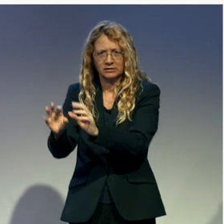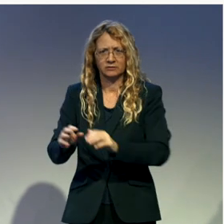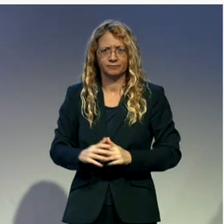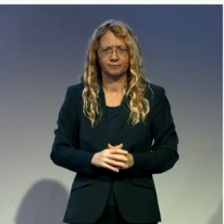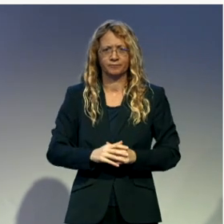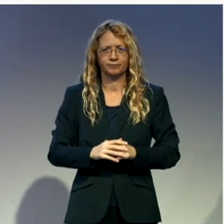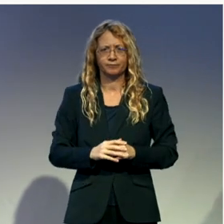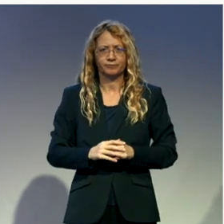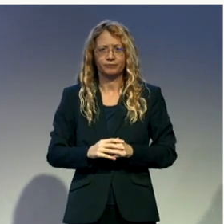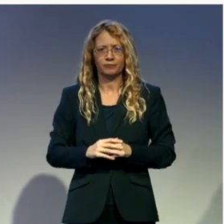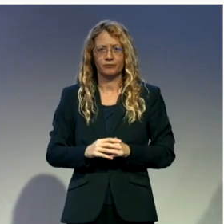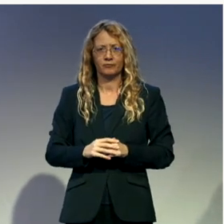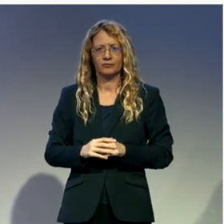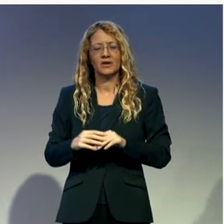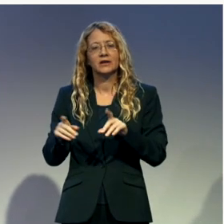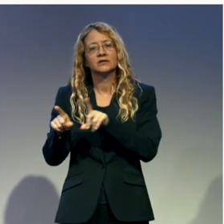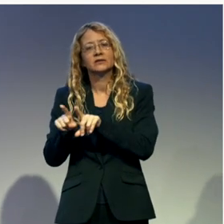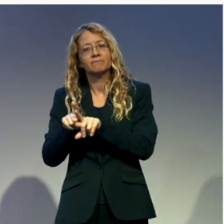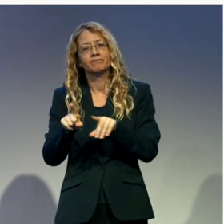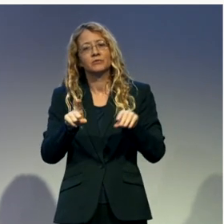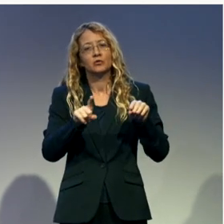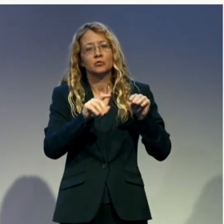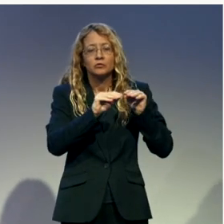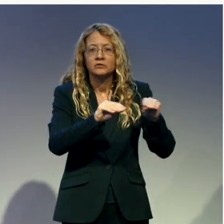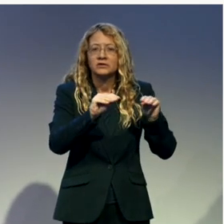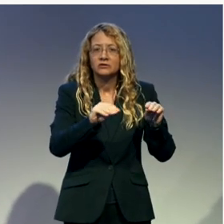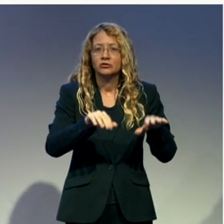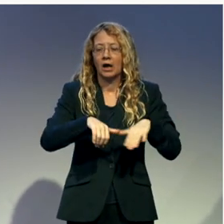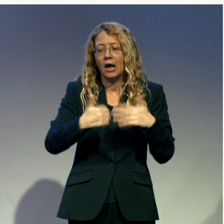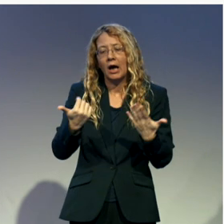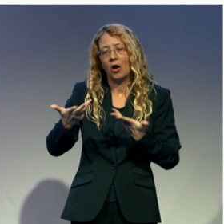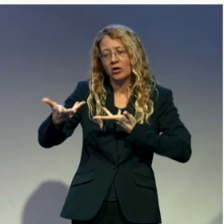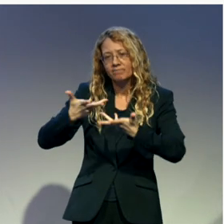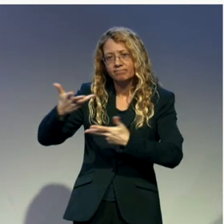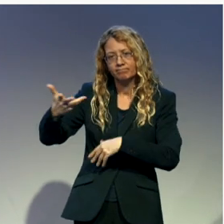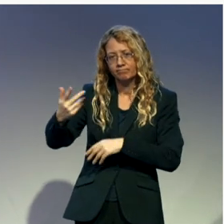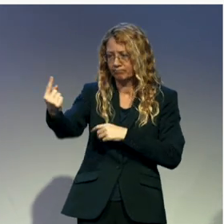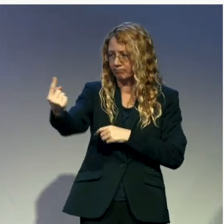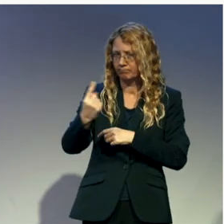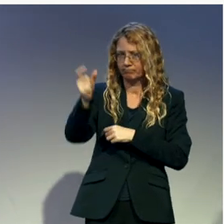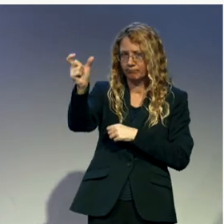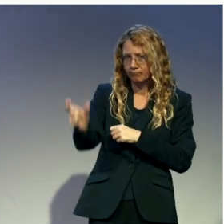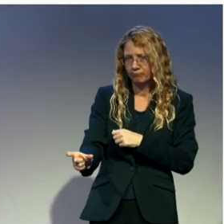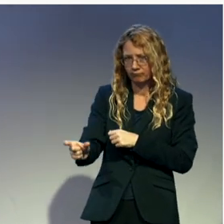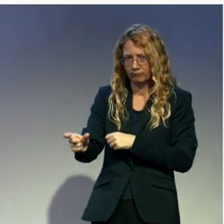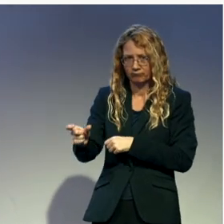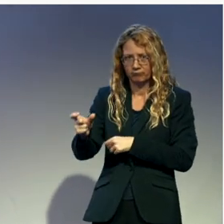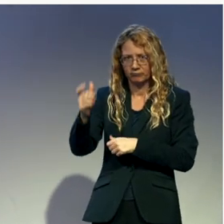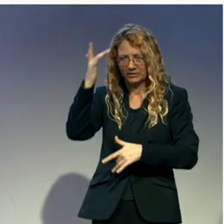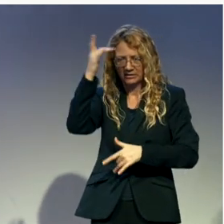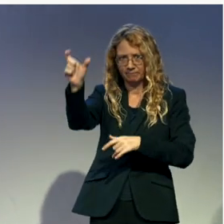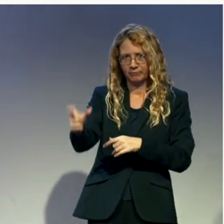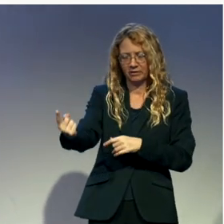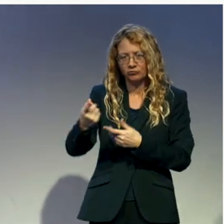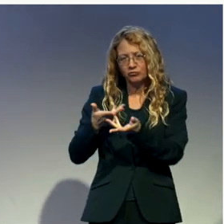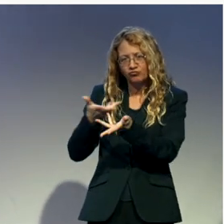comfortable and counsel the patients. And then, you know, once they have checked, they tell the